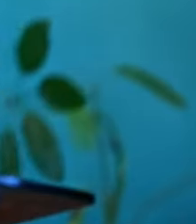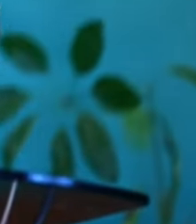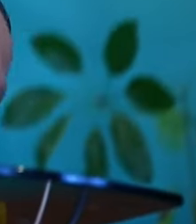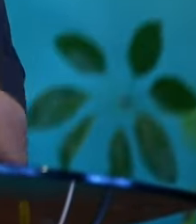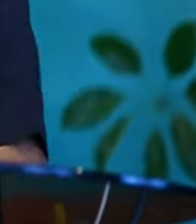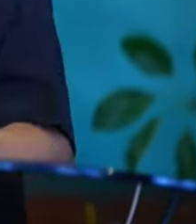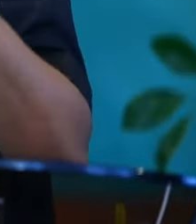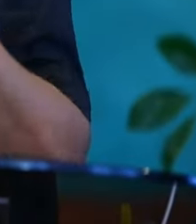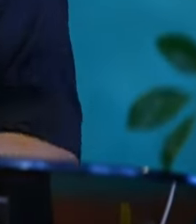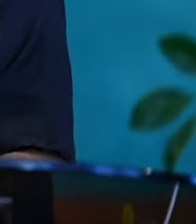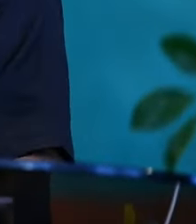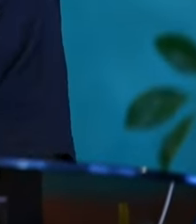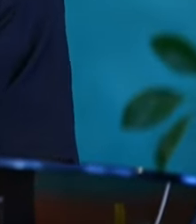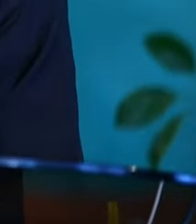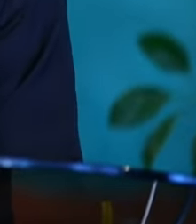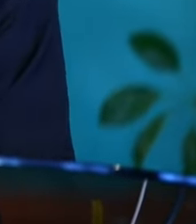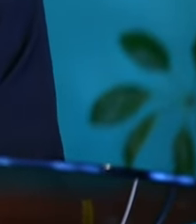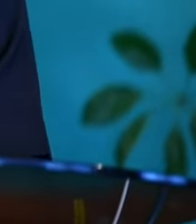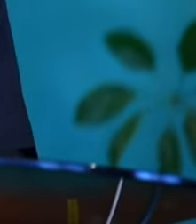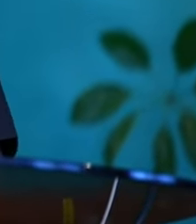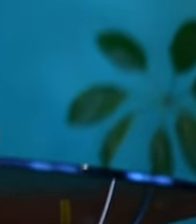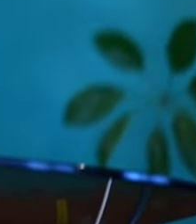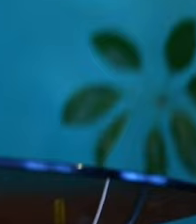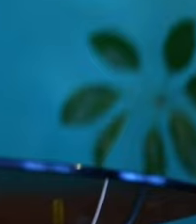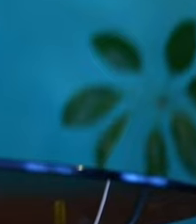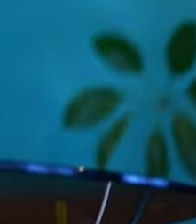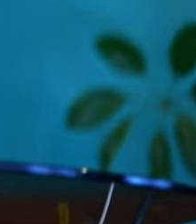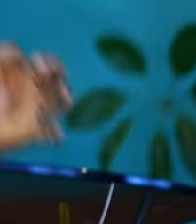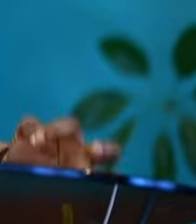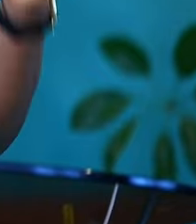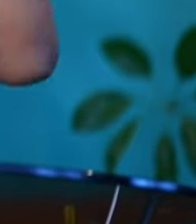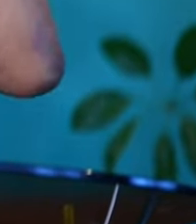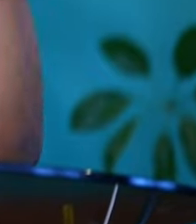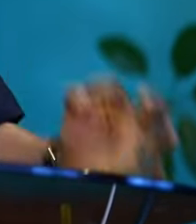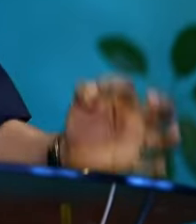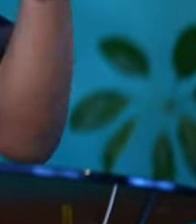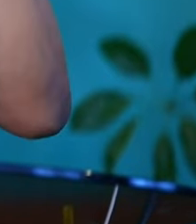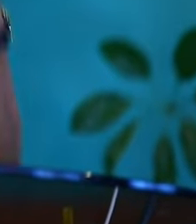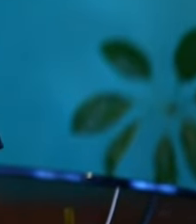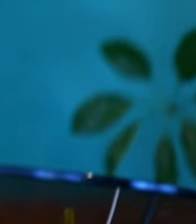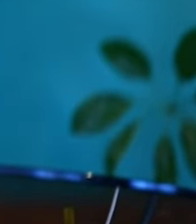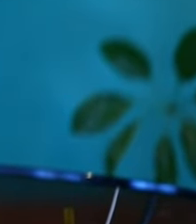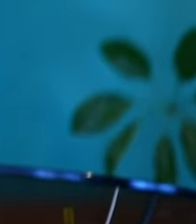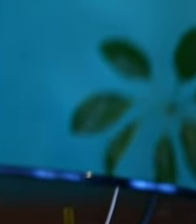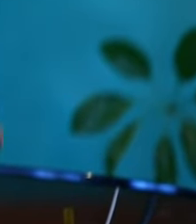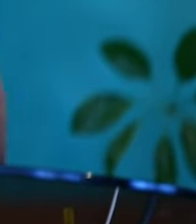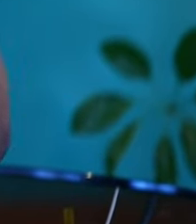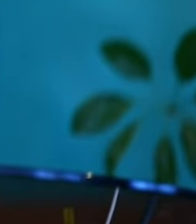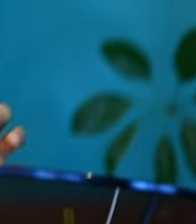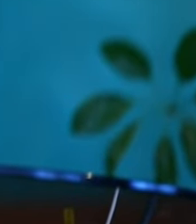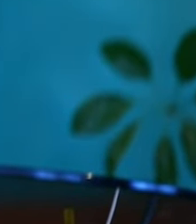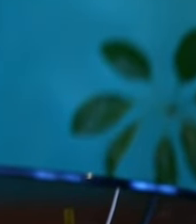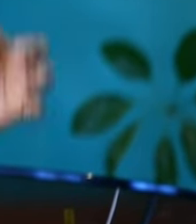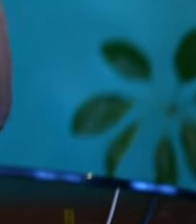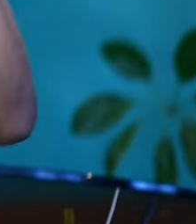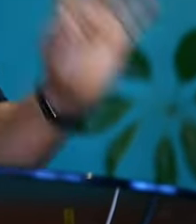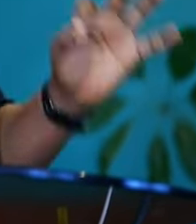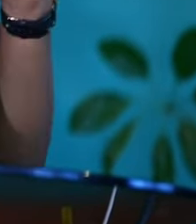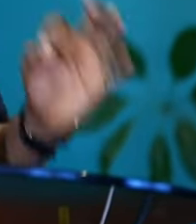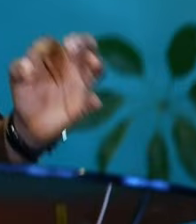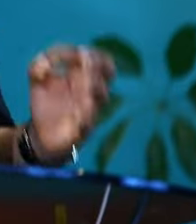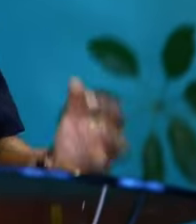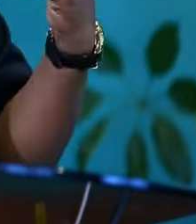Subheading is going to be bloody tonight. The family cannot continue to be